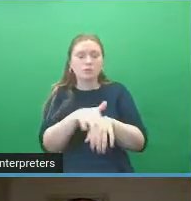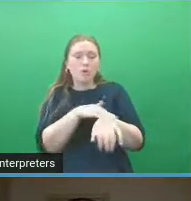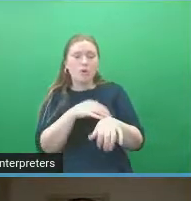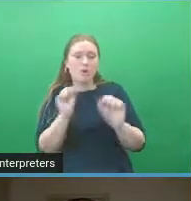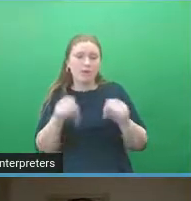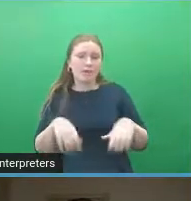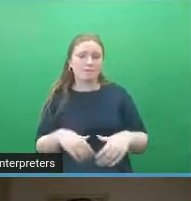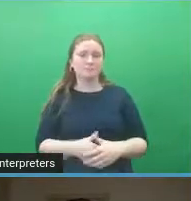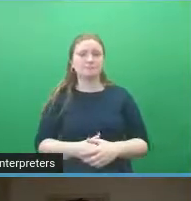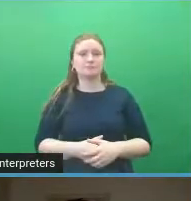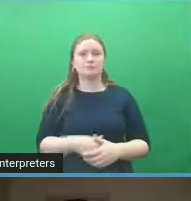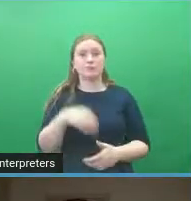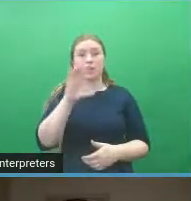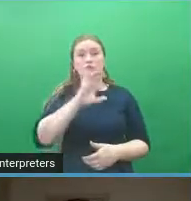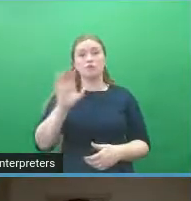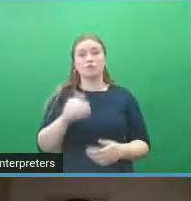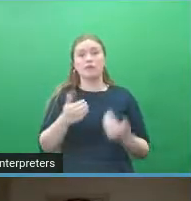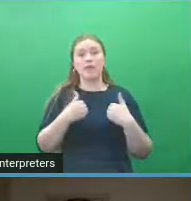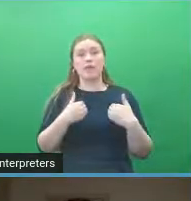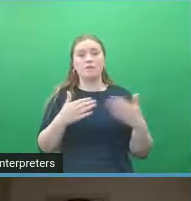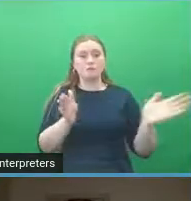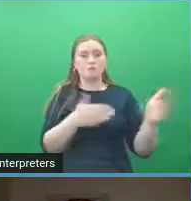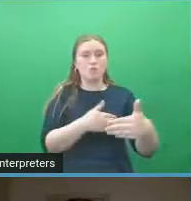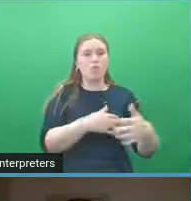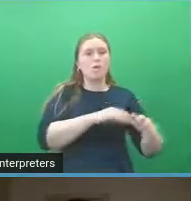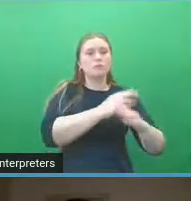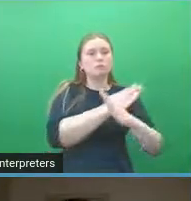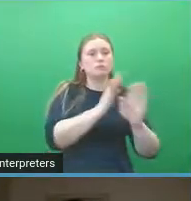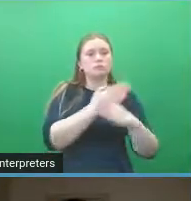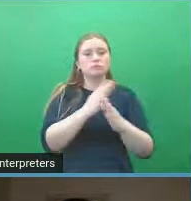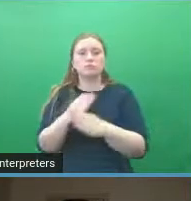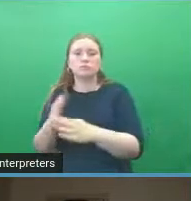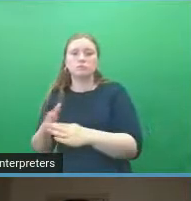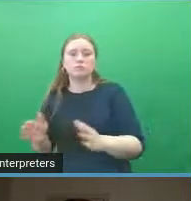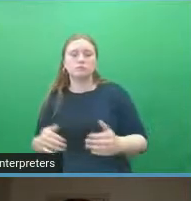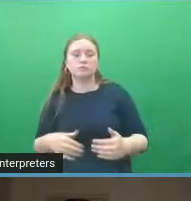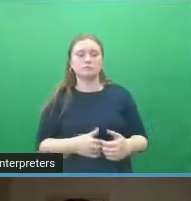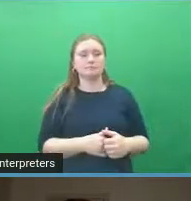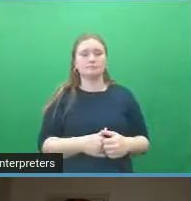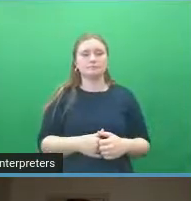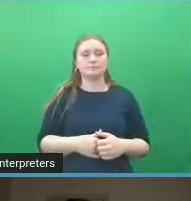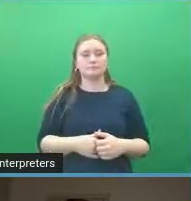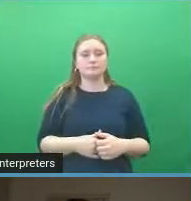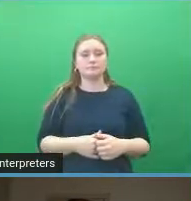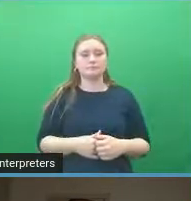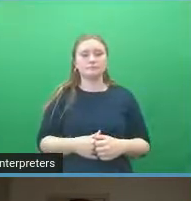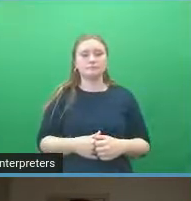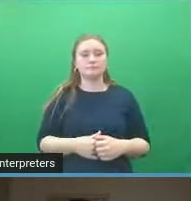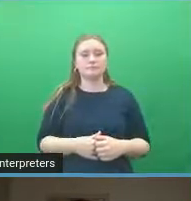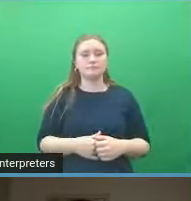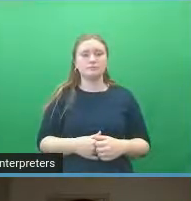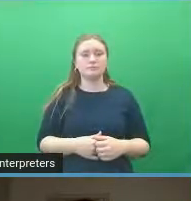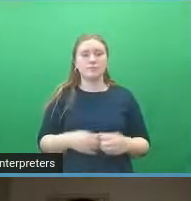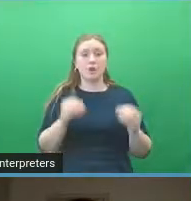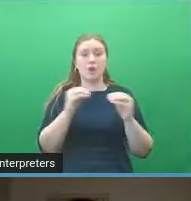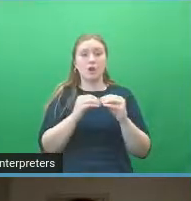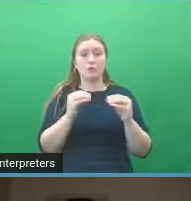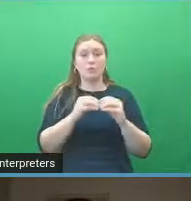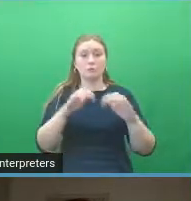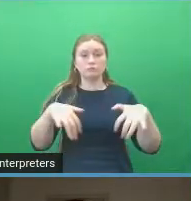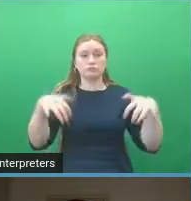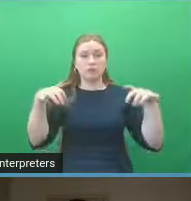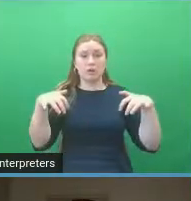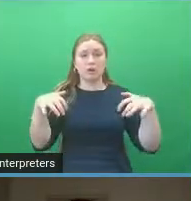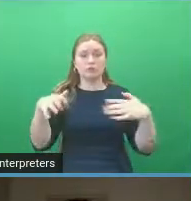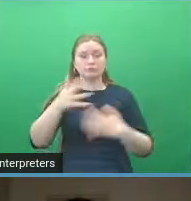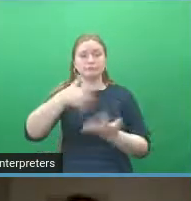In Zoom, you can create breakout rooms, which enable you to take a large group and break them into smaller groups, just like it sounds, with more audience participation. Picture